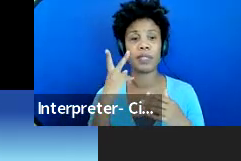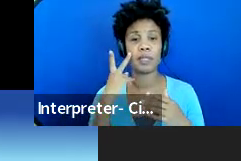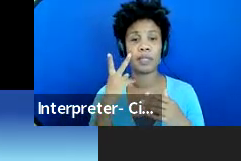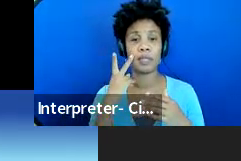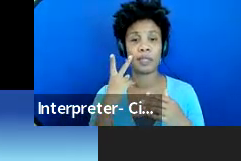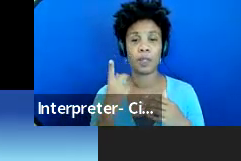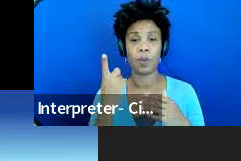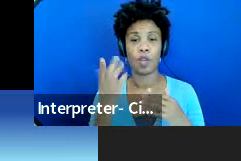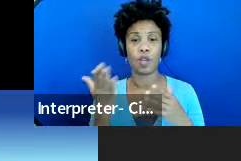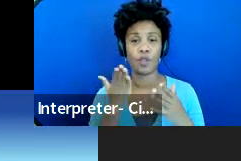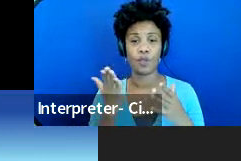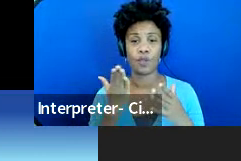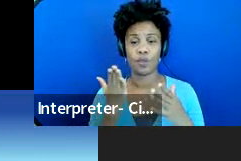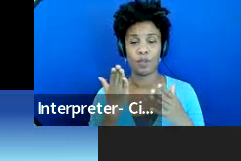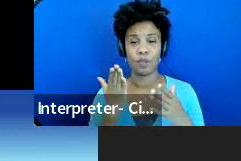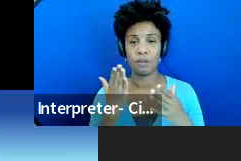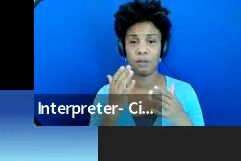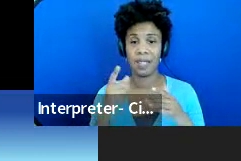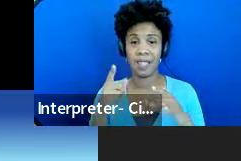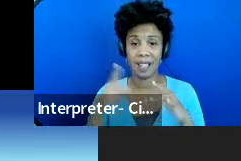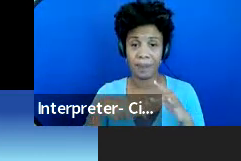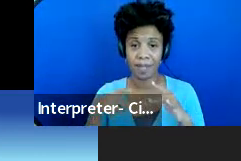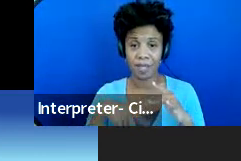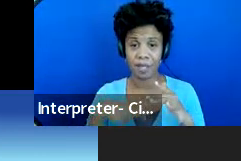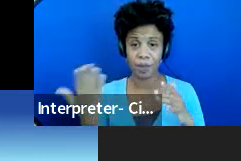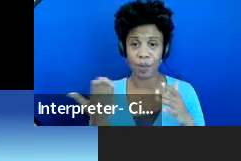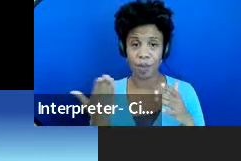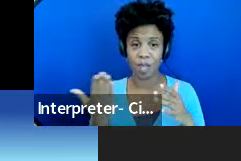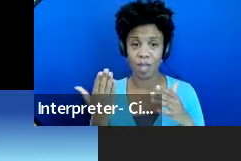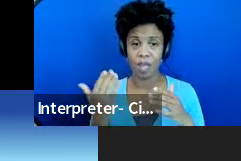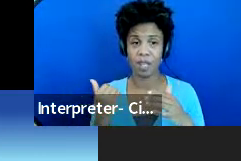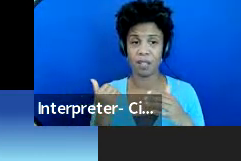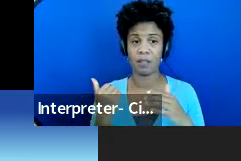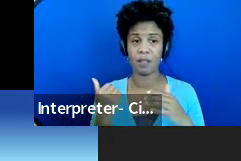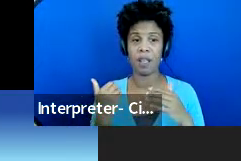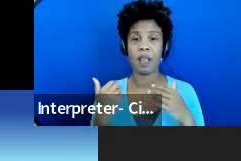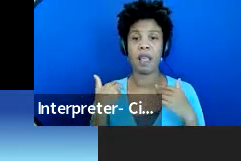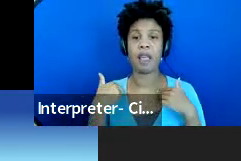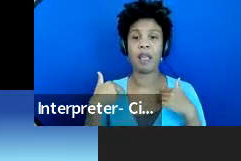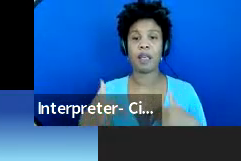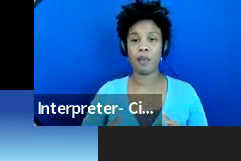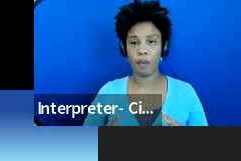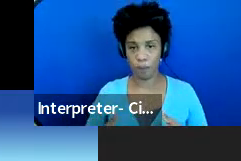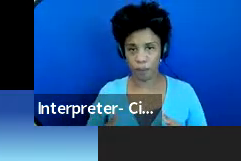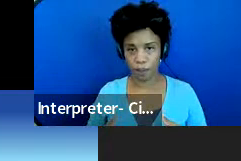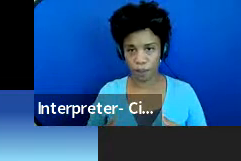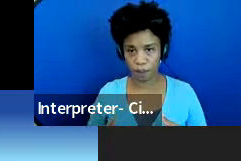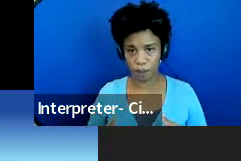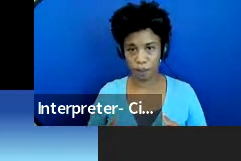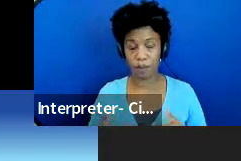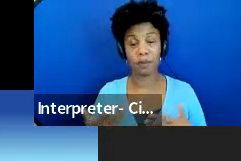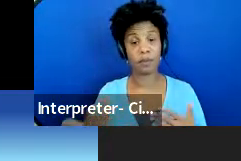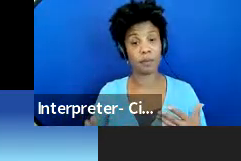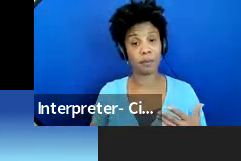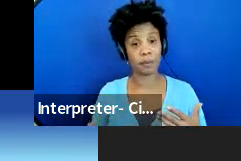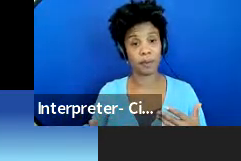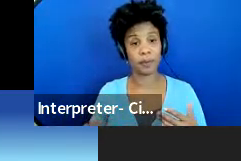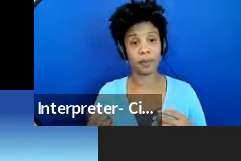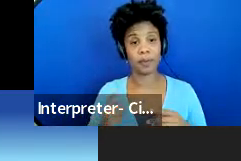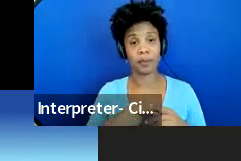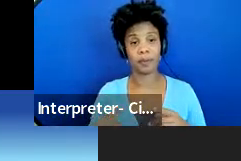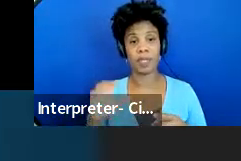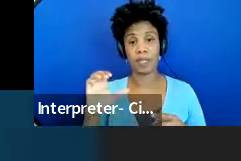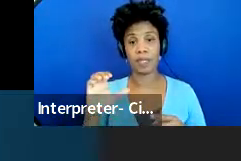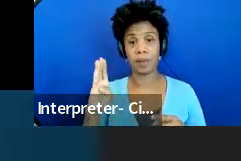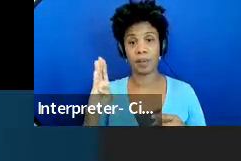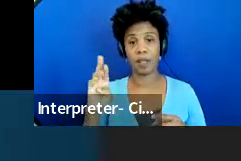least provided among the agency was health. However, this is something that is very critical in CBR, the provision